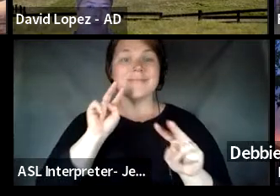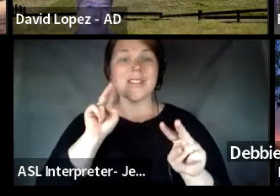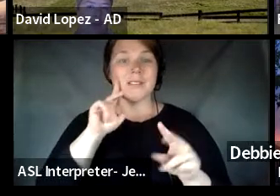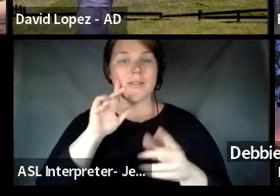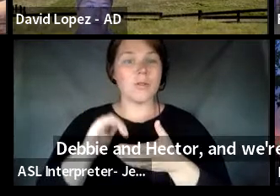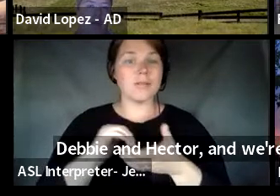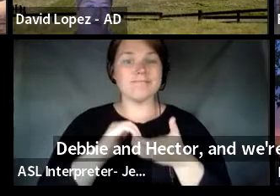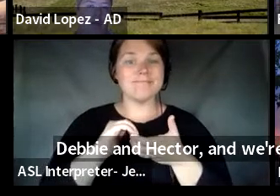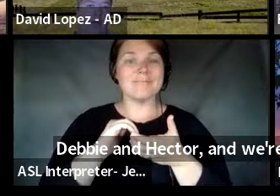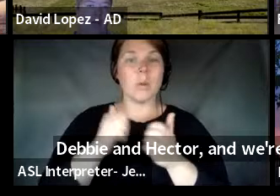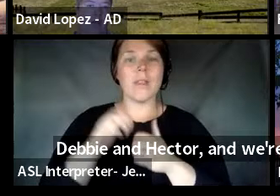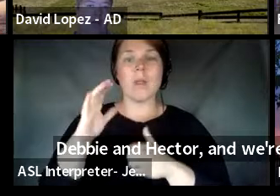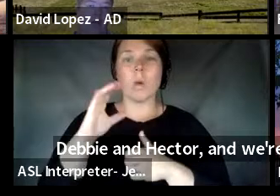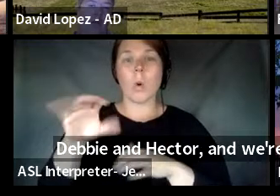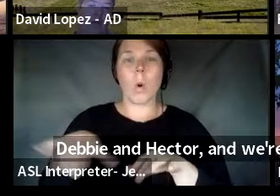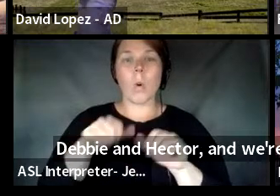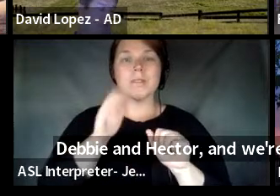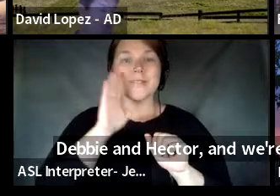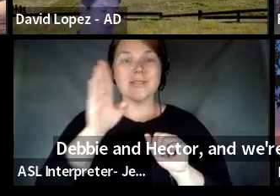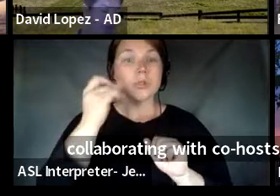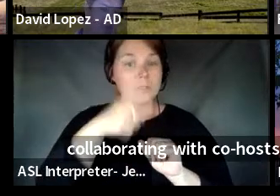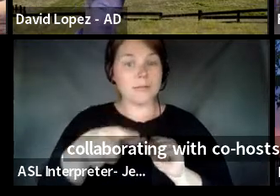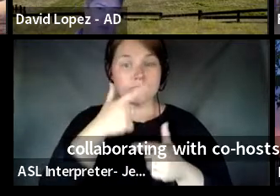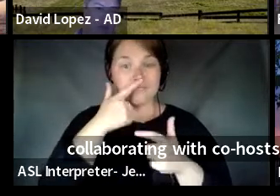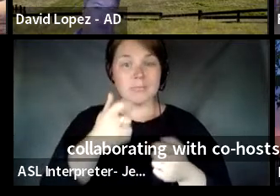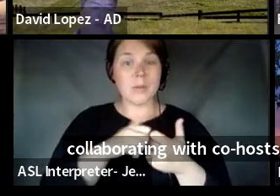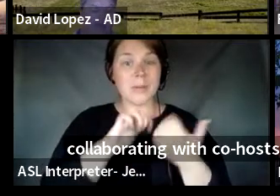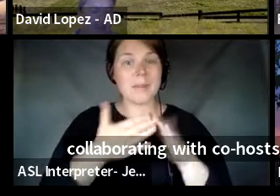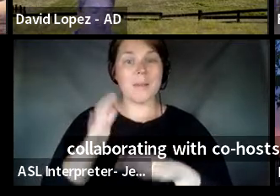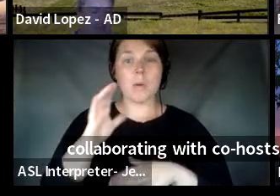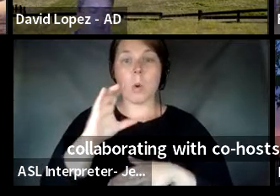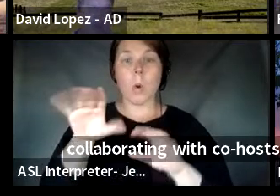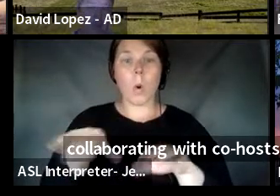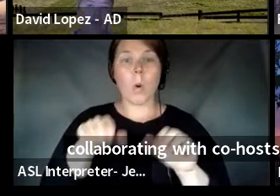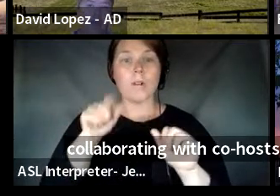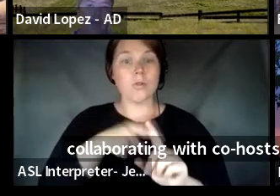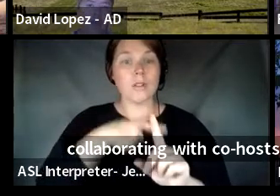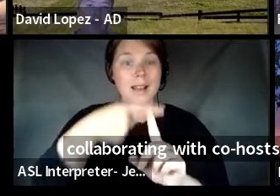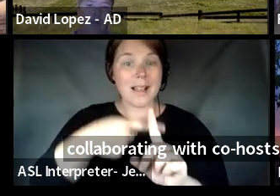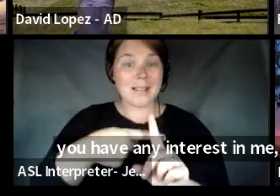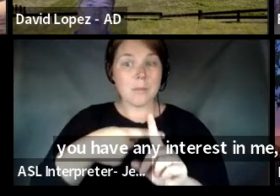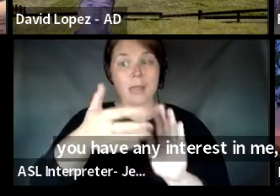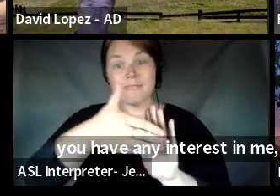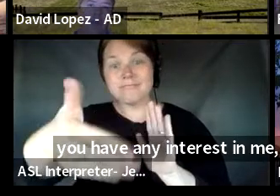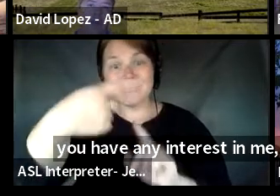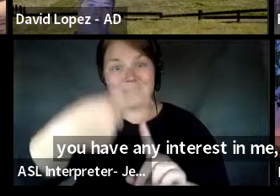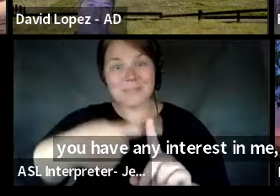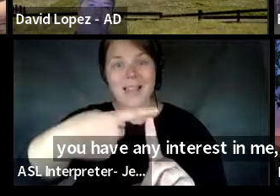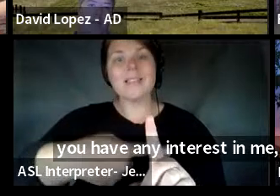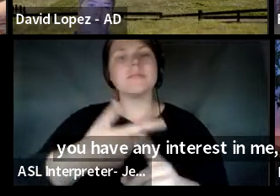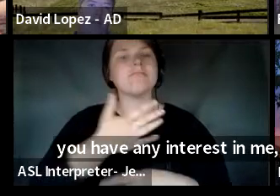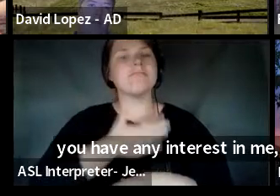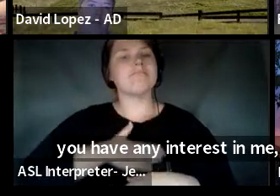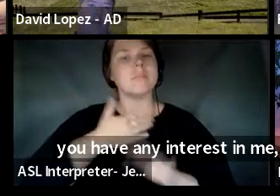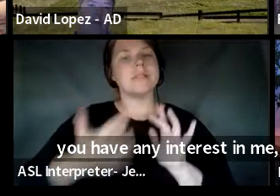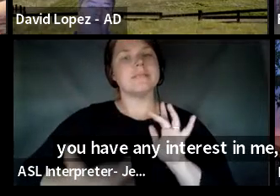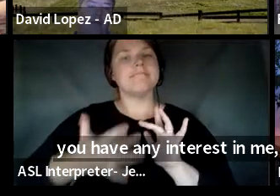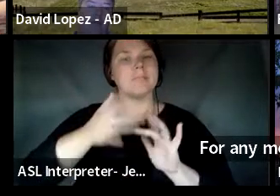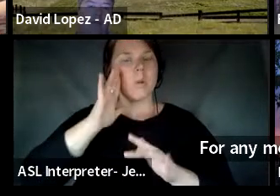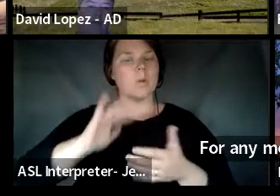in the future. So again, if you have any interest in being a co-host for next month or any months to come, we can coordinate and feel free to reach